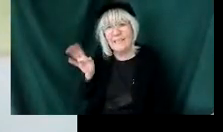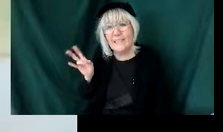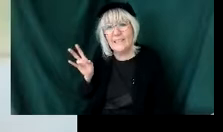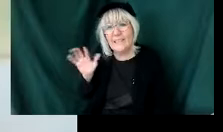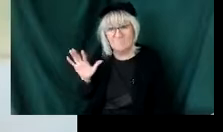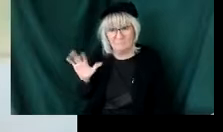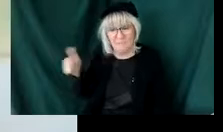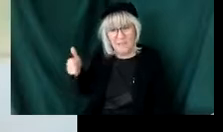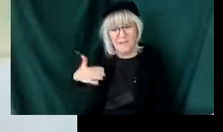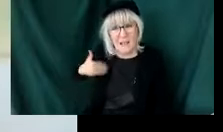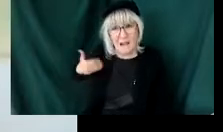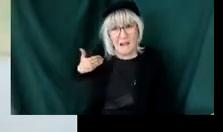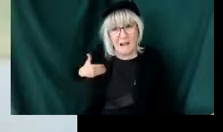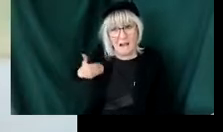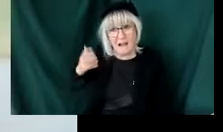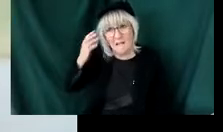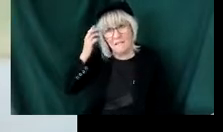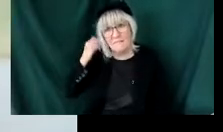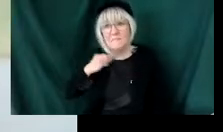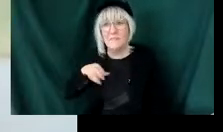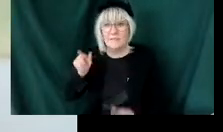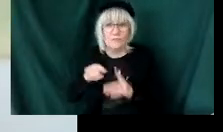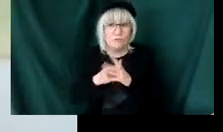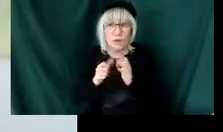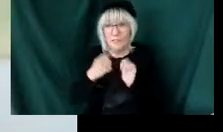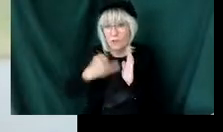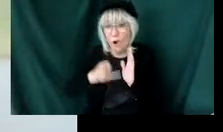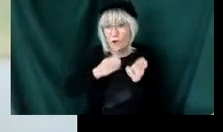and just starting his art career.